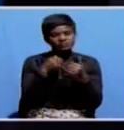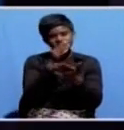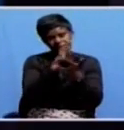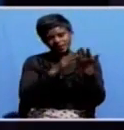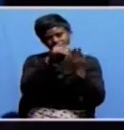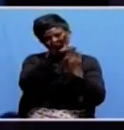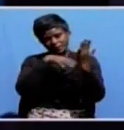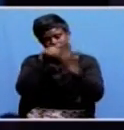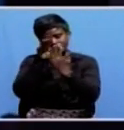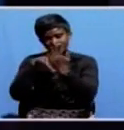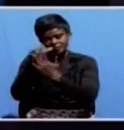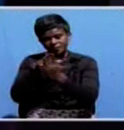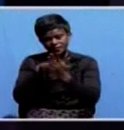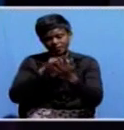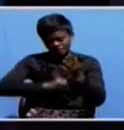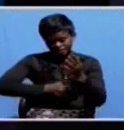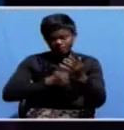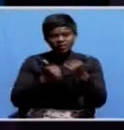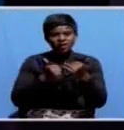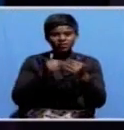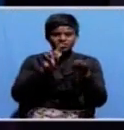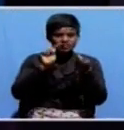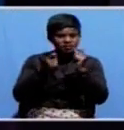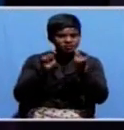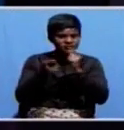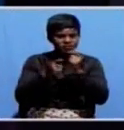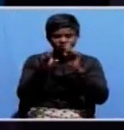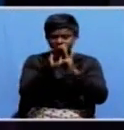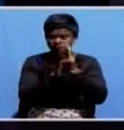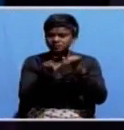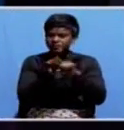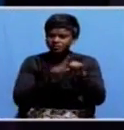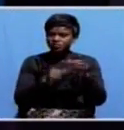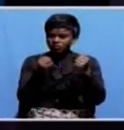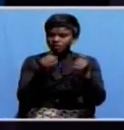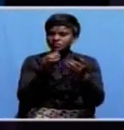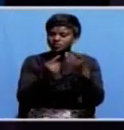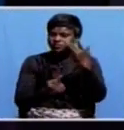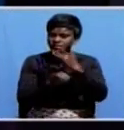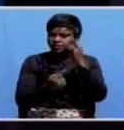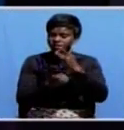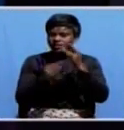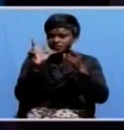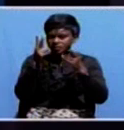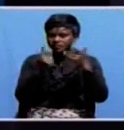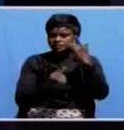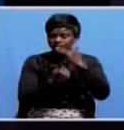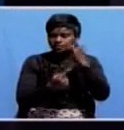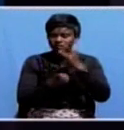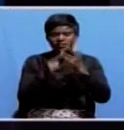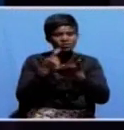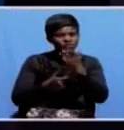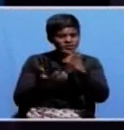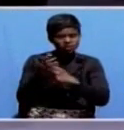he himself wanted to amend the constitution and go for a third term. Yes. That was unfortunate. Did he consult